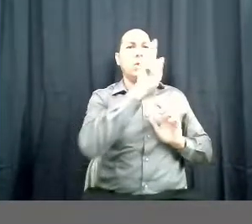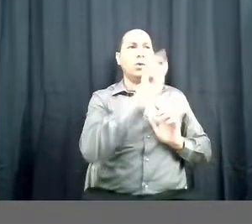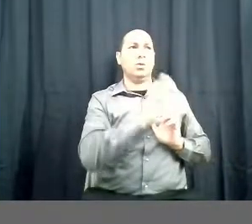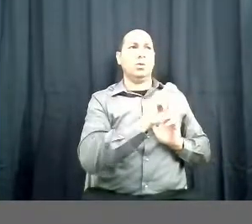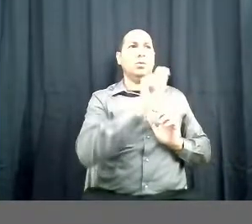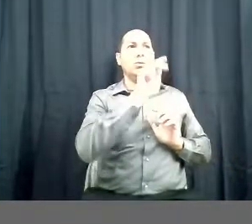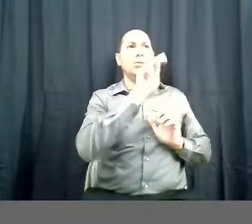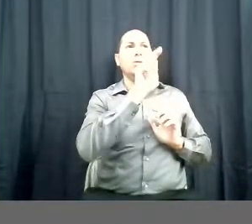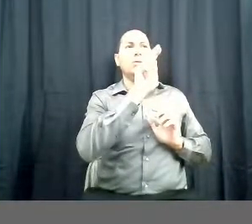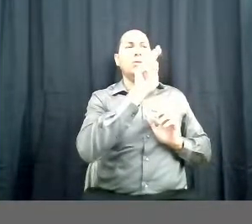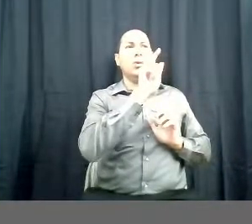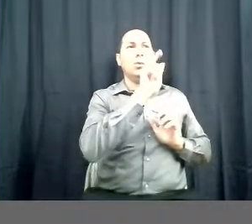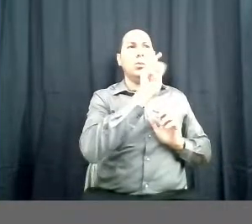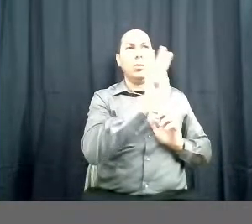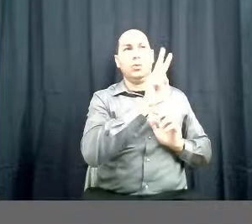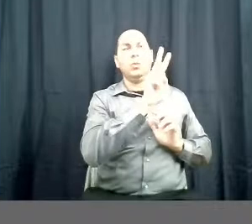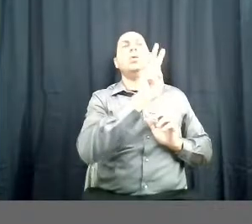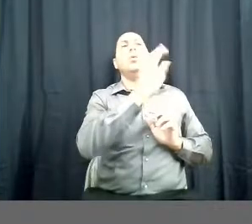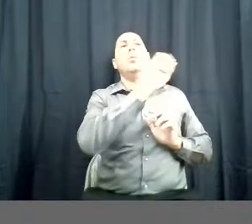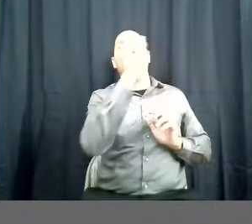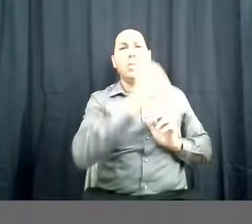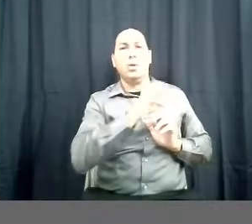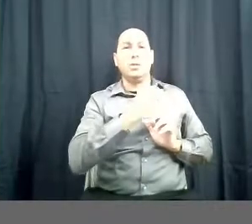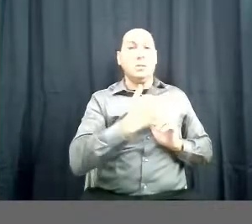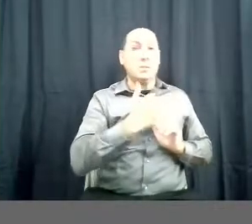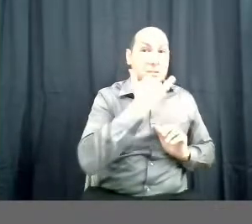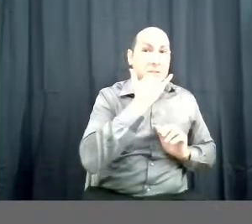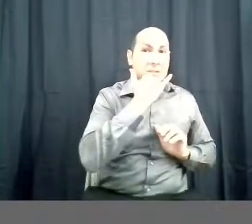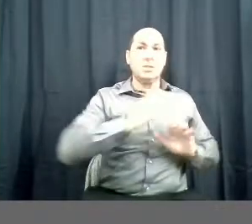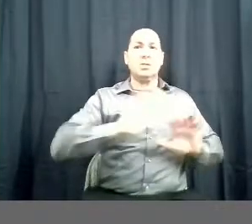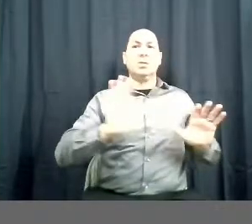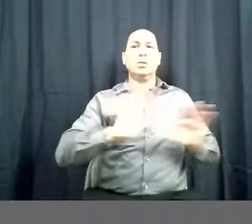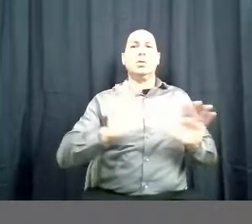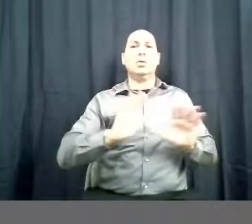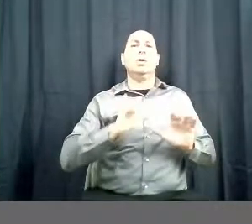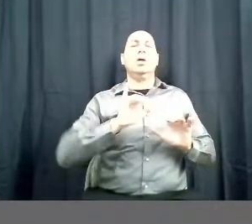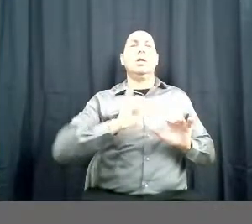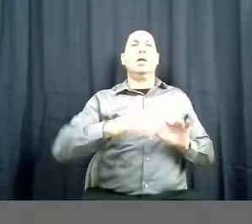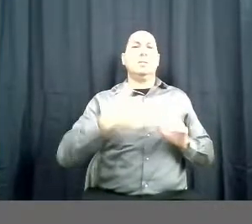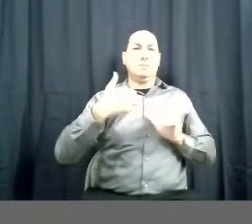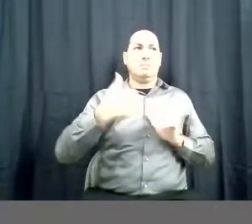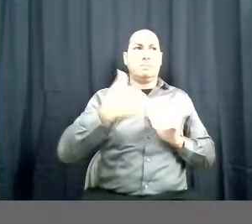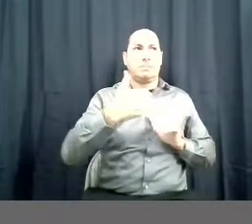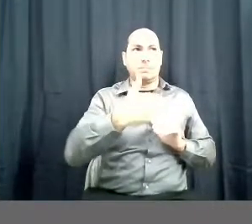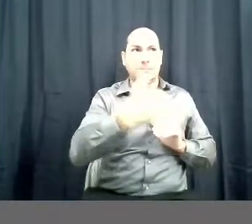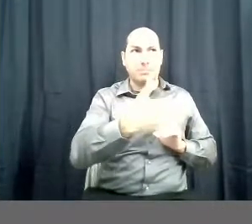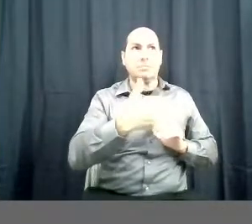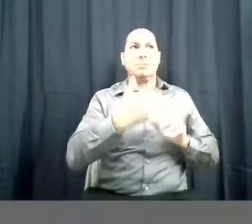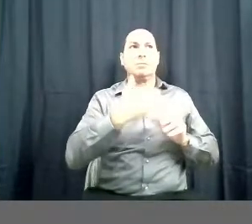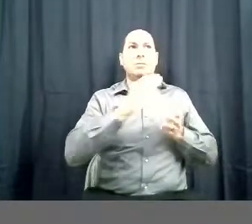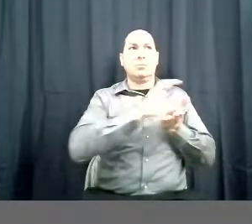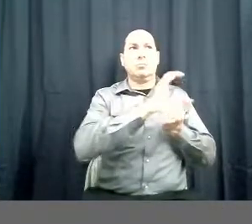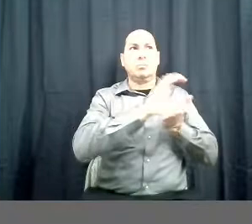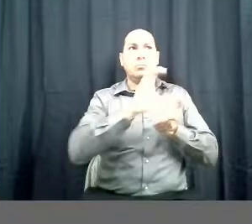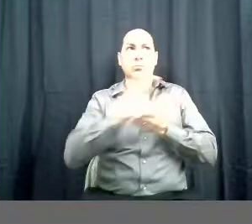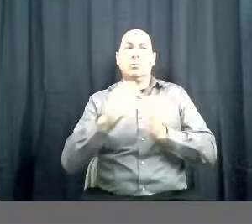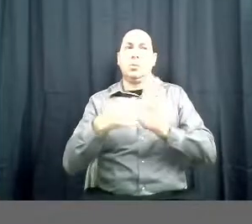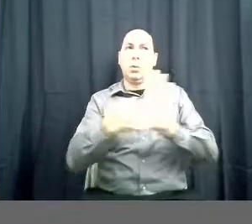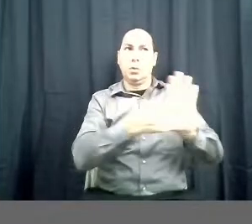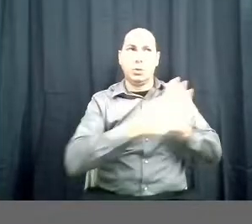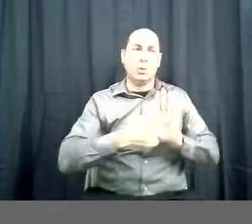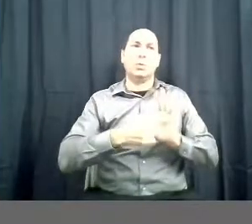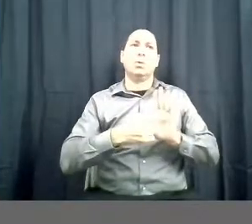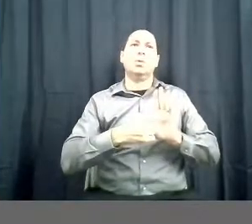It's consistently how states budget on a regular basis. And that is what the map showed you as well, which is that